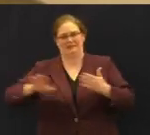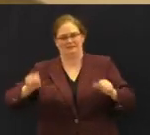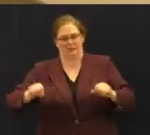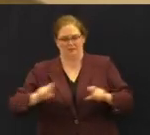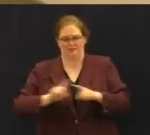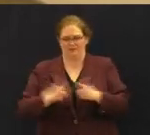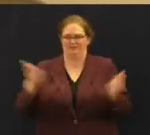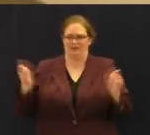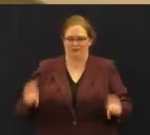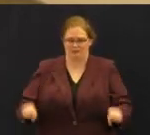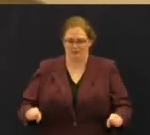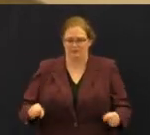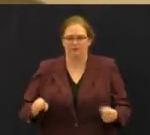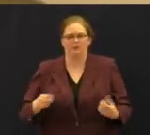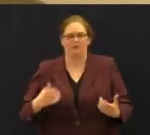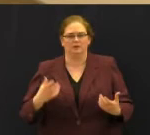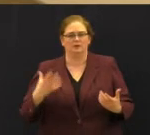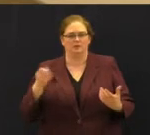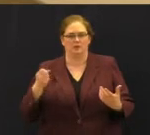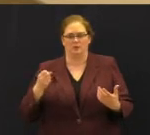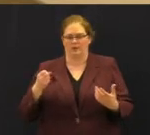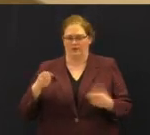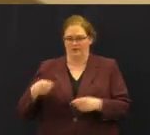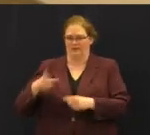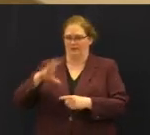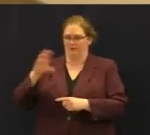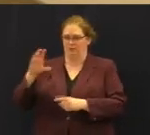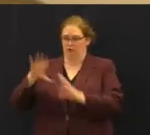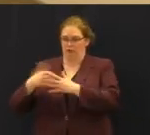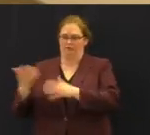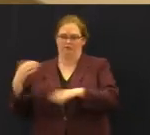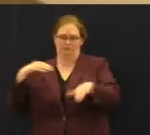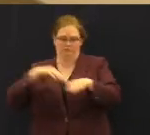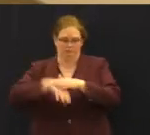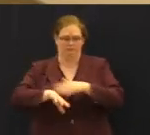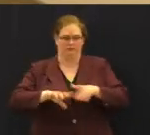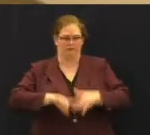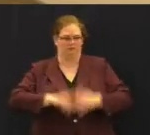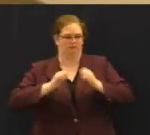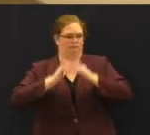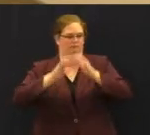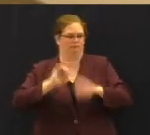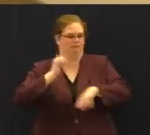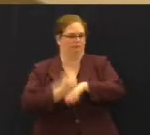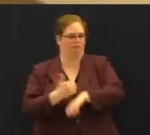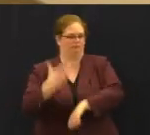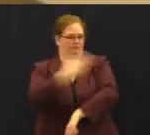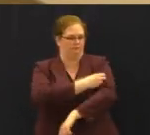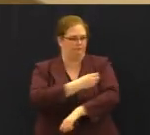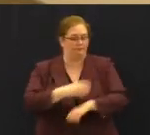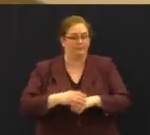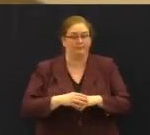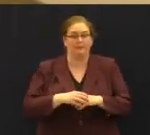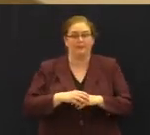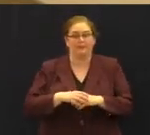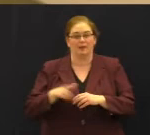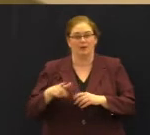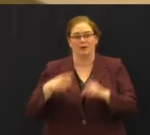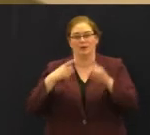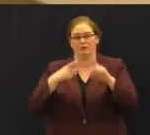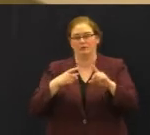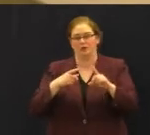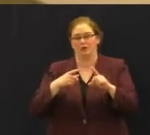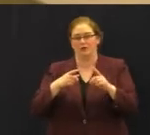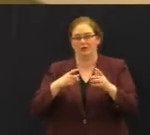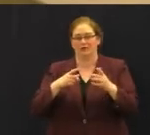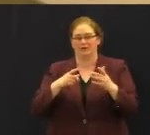can, so that the health department can get in there and kind of operate this as a vaccination clinic. So we are targeting towards the end, basically the